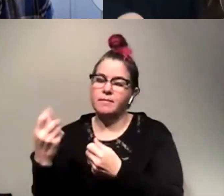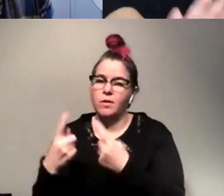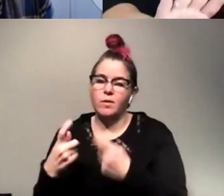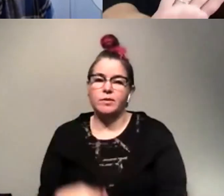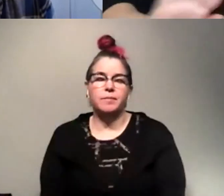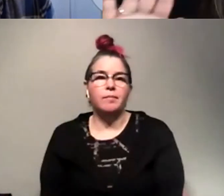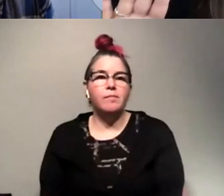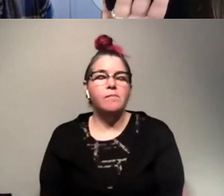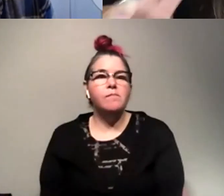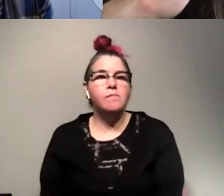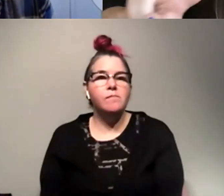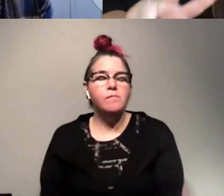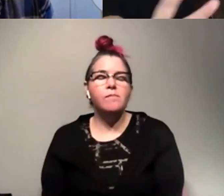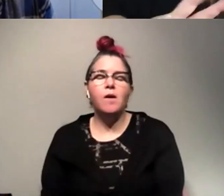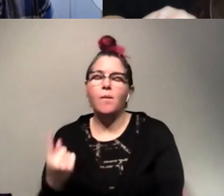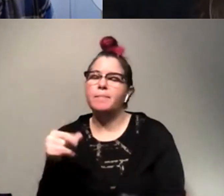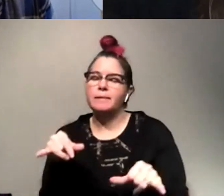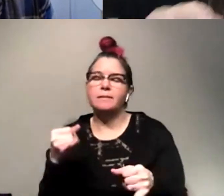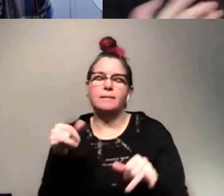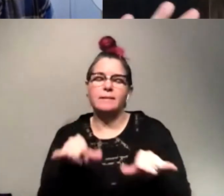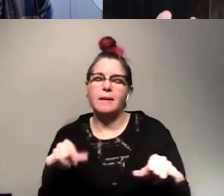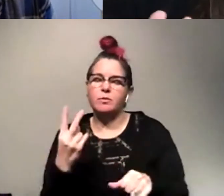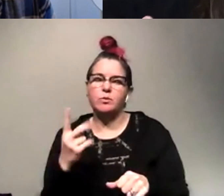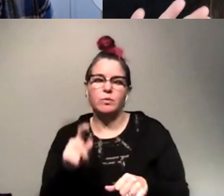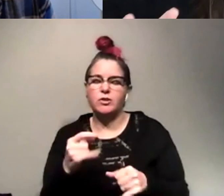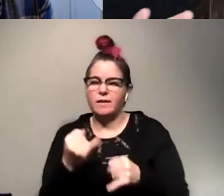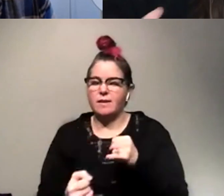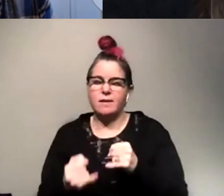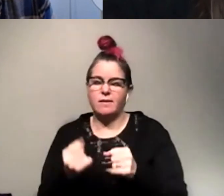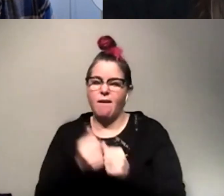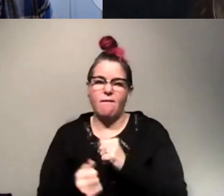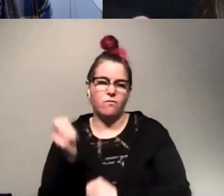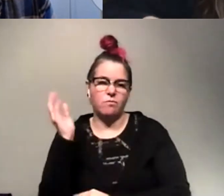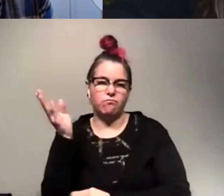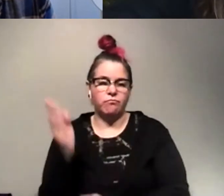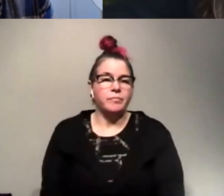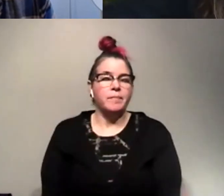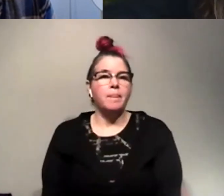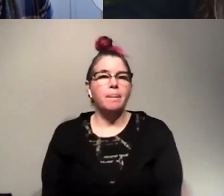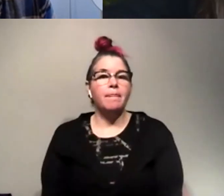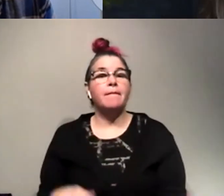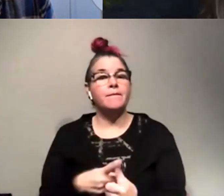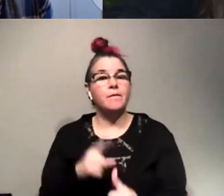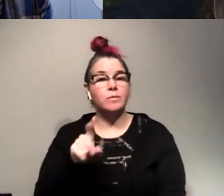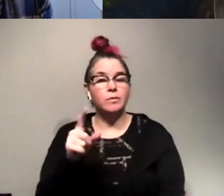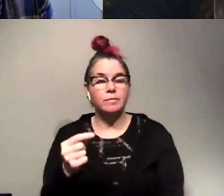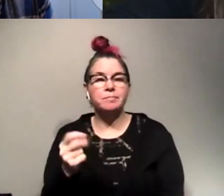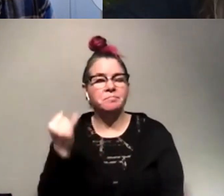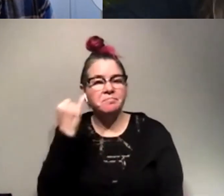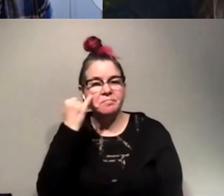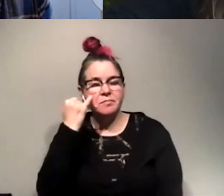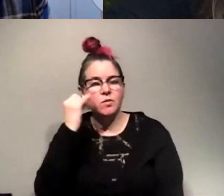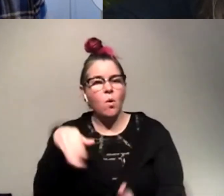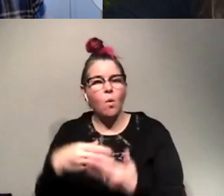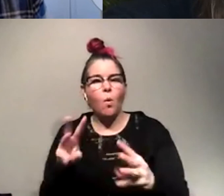asked. So we always ask everybody the same 2 questions at the end of every session. And the first question is, if you had everyone's attention in the